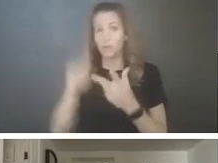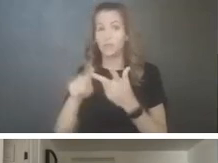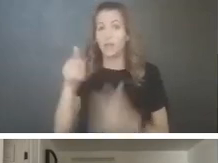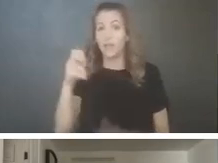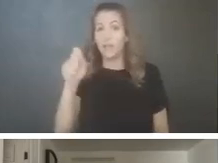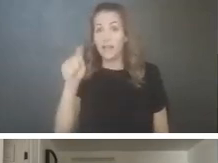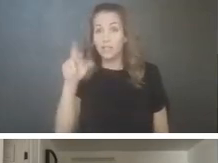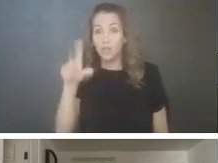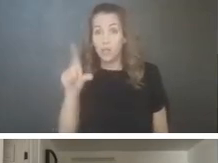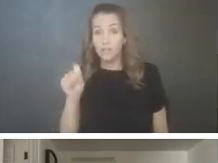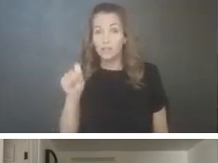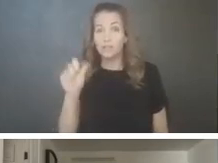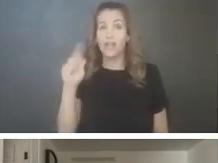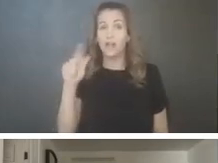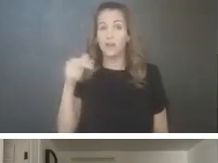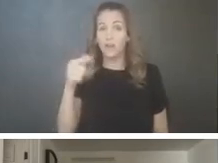and Grop.